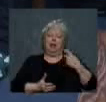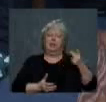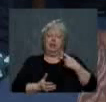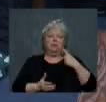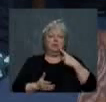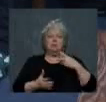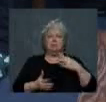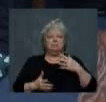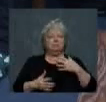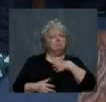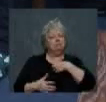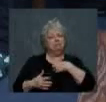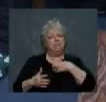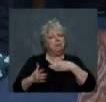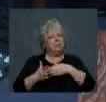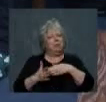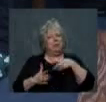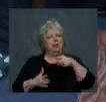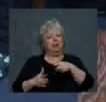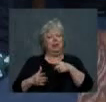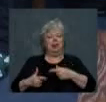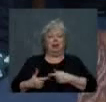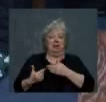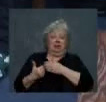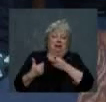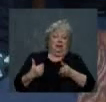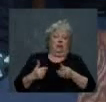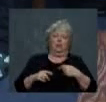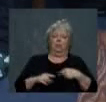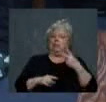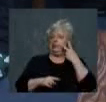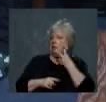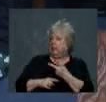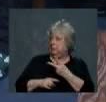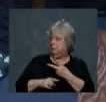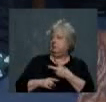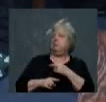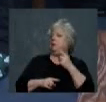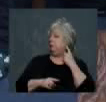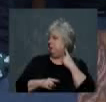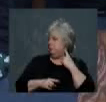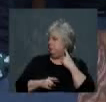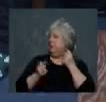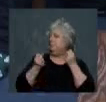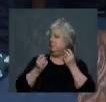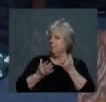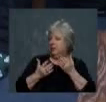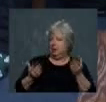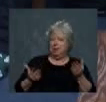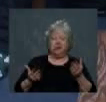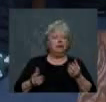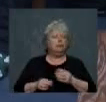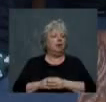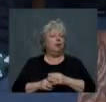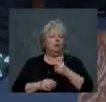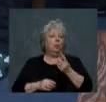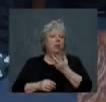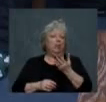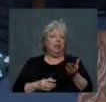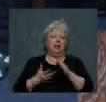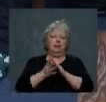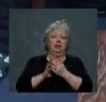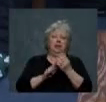going on. Living directly next door, we see and hear a lot of things. One thing that's become a